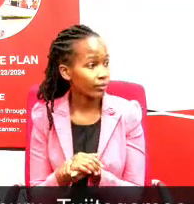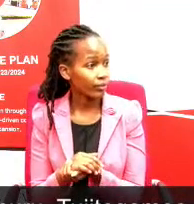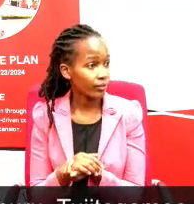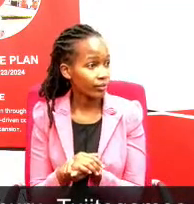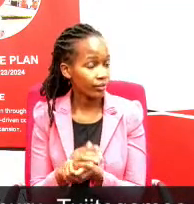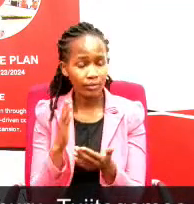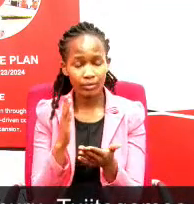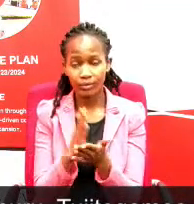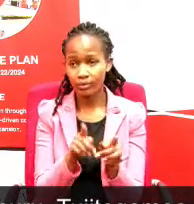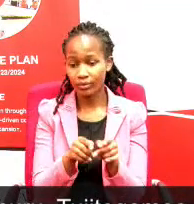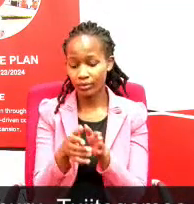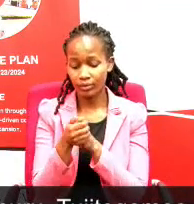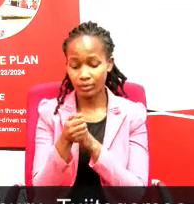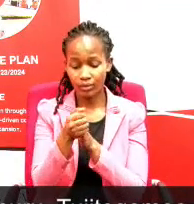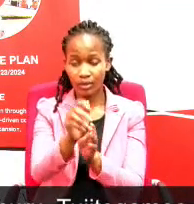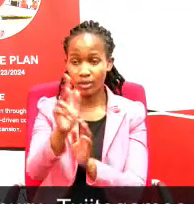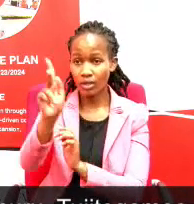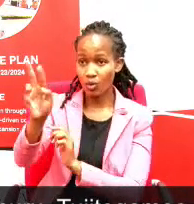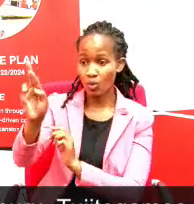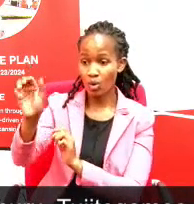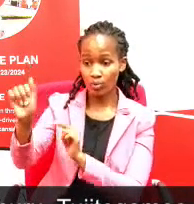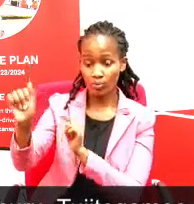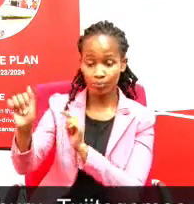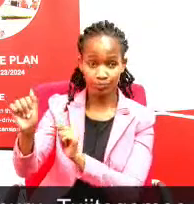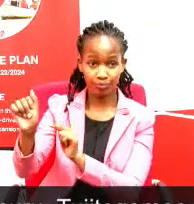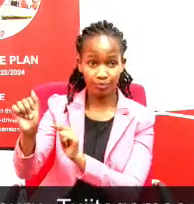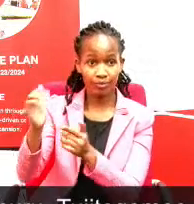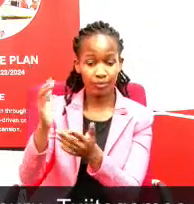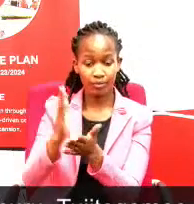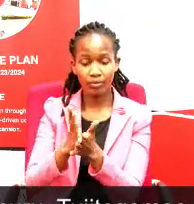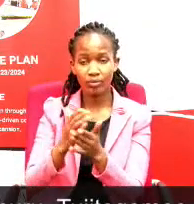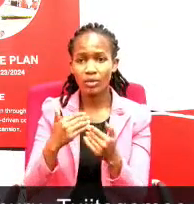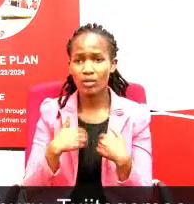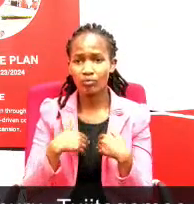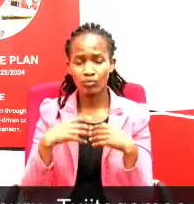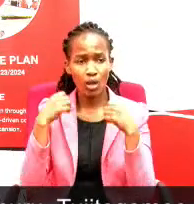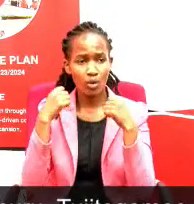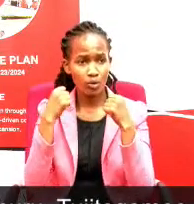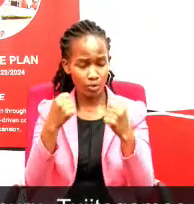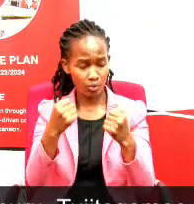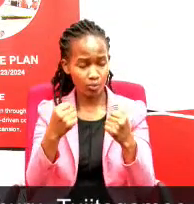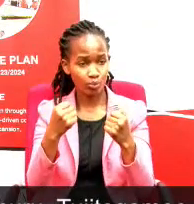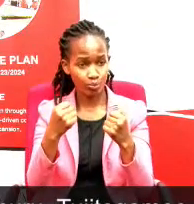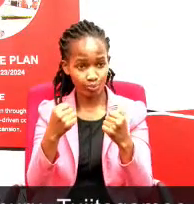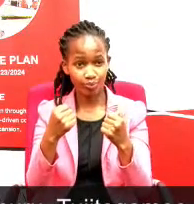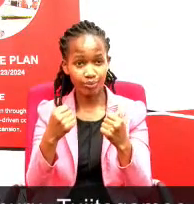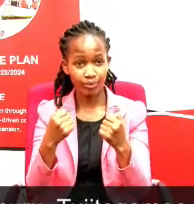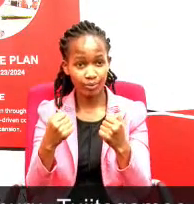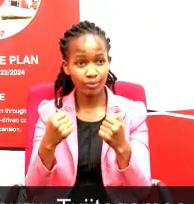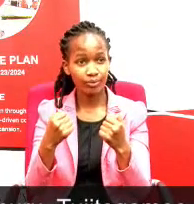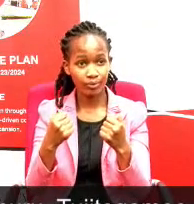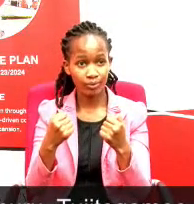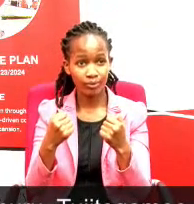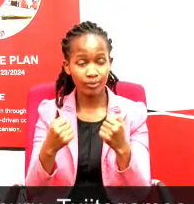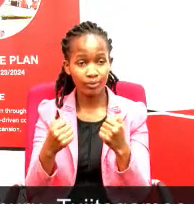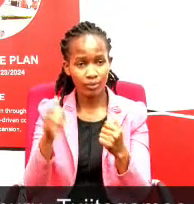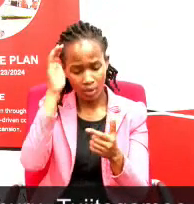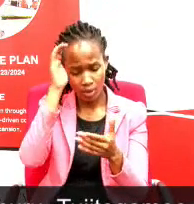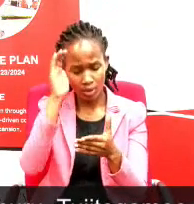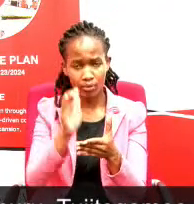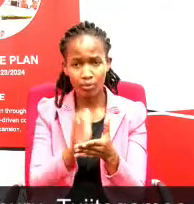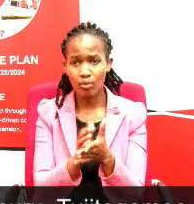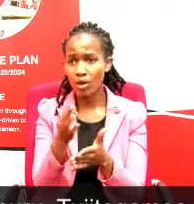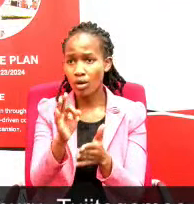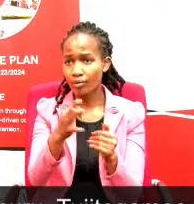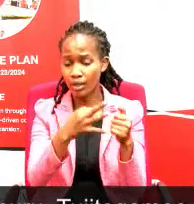Indeed, even the leadership of KRA have a firm grasp of the 8th